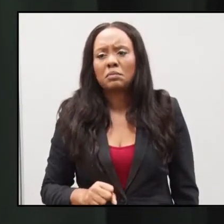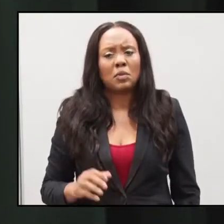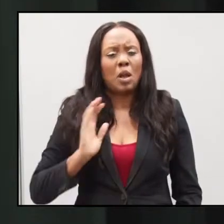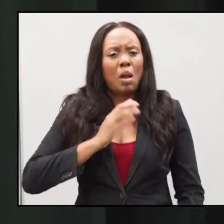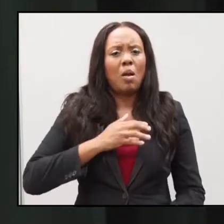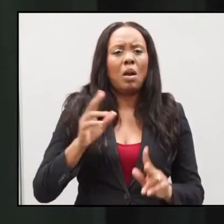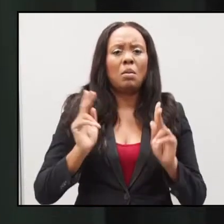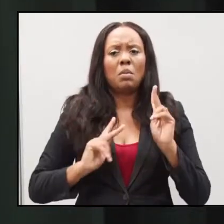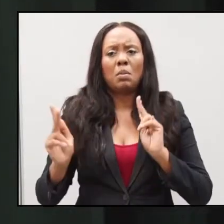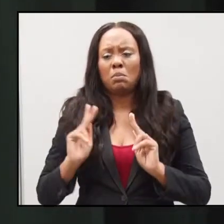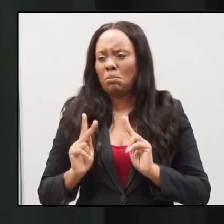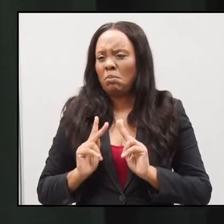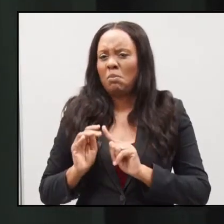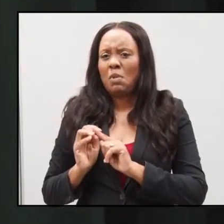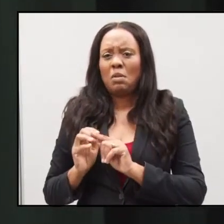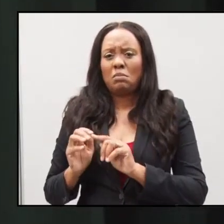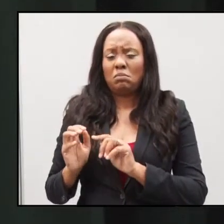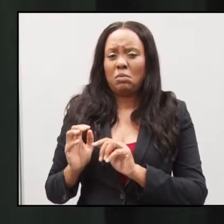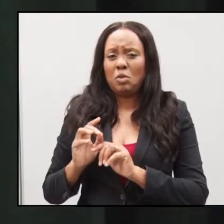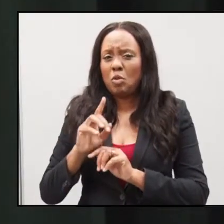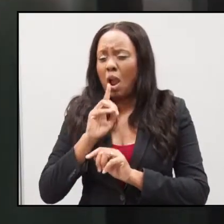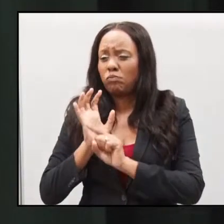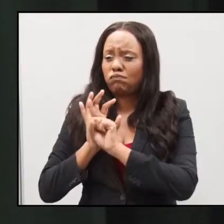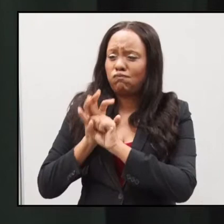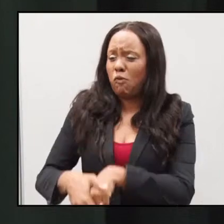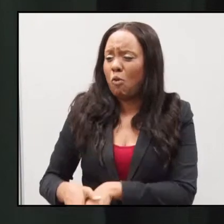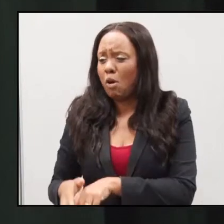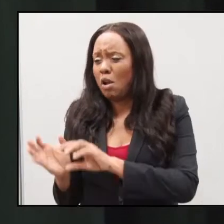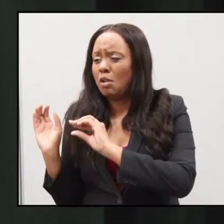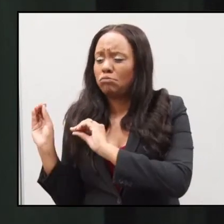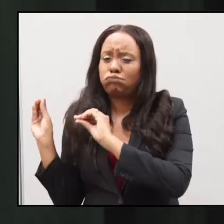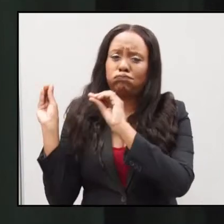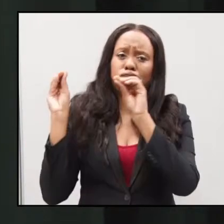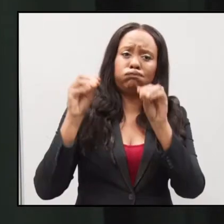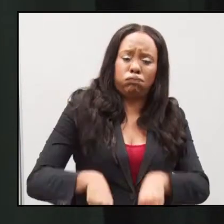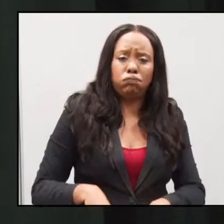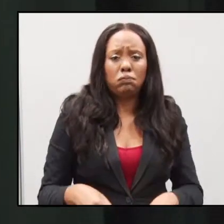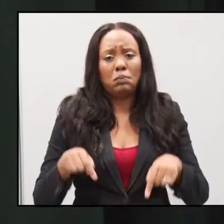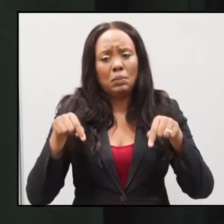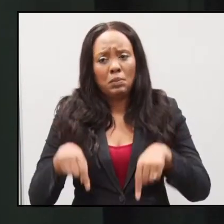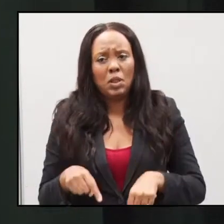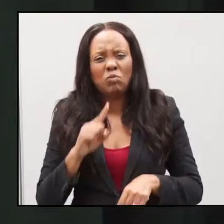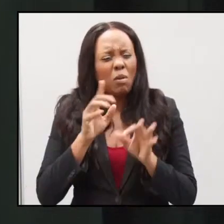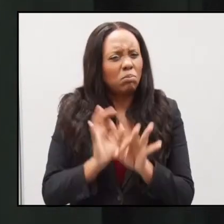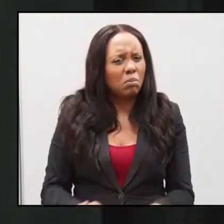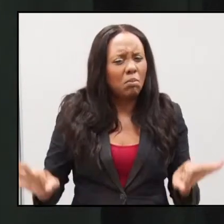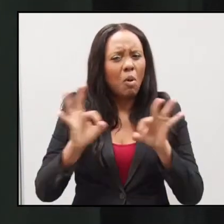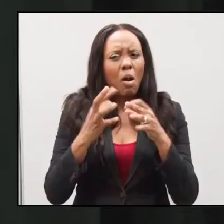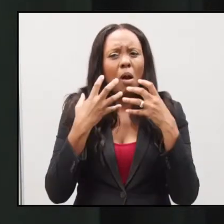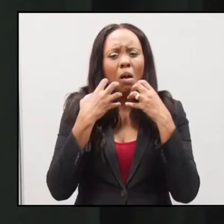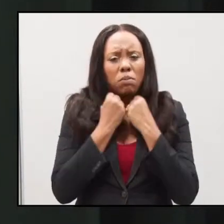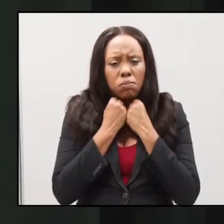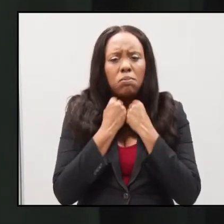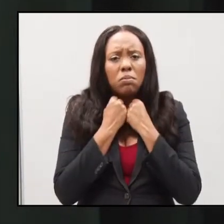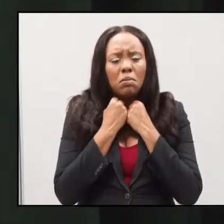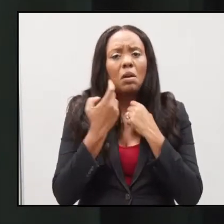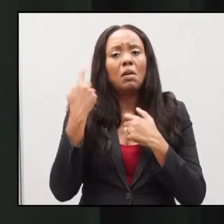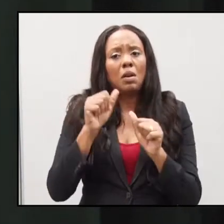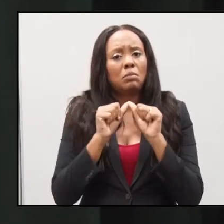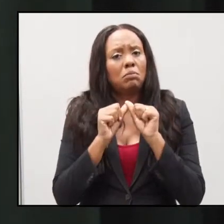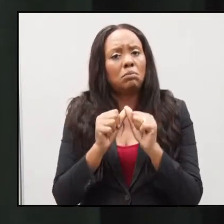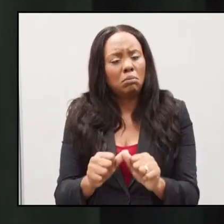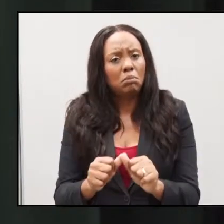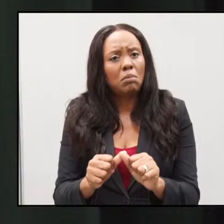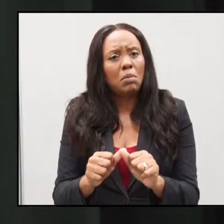changed the world, and their enduring legacy for future generations is of critical importance to the continued